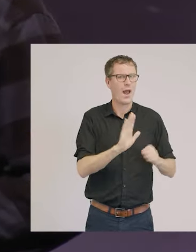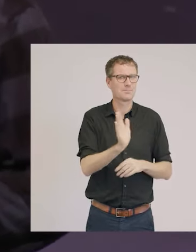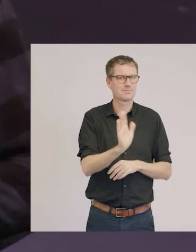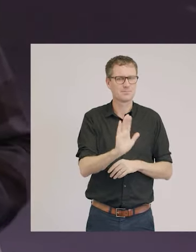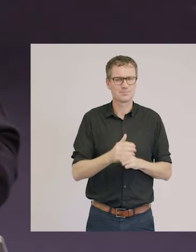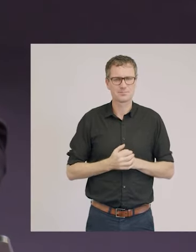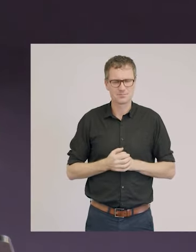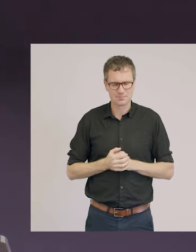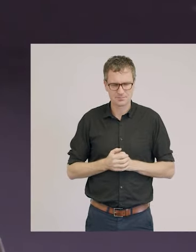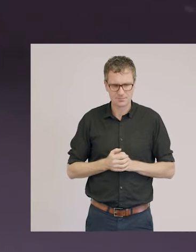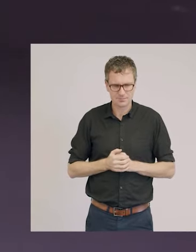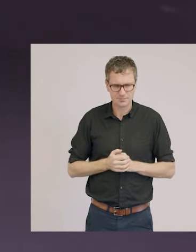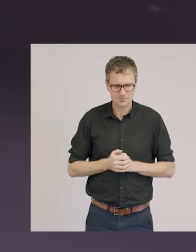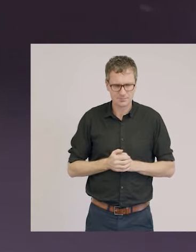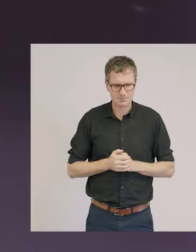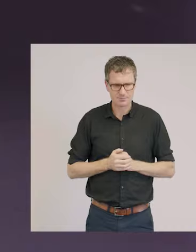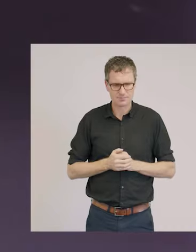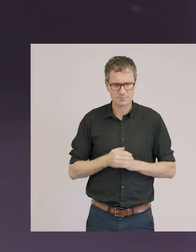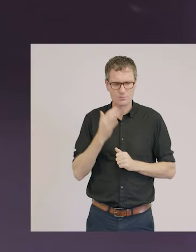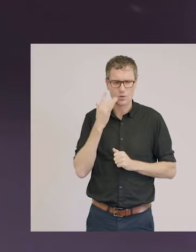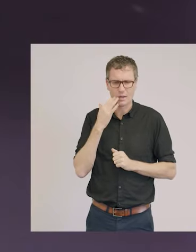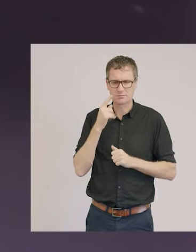right. So